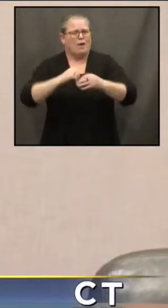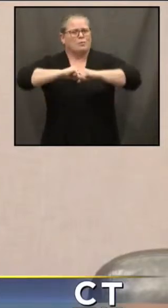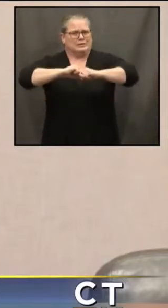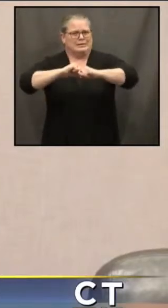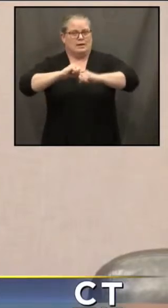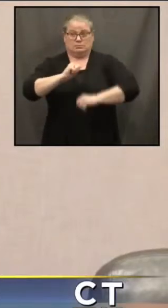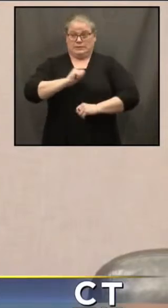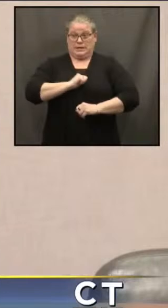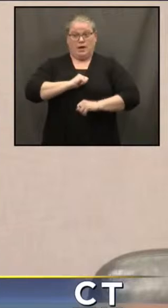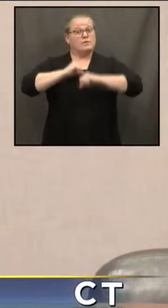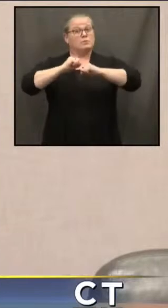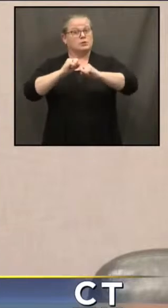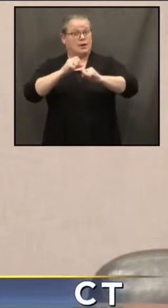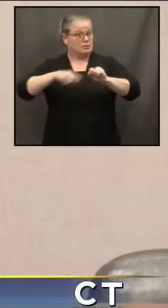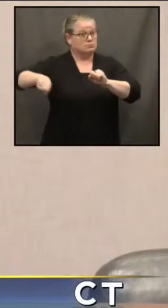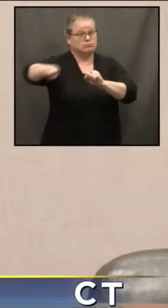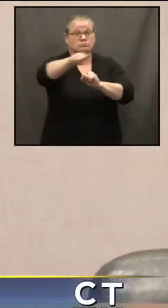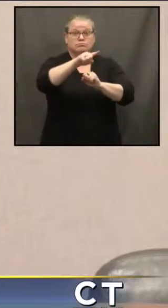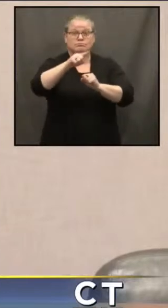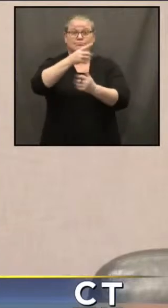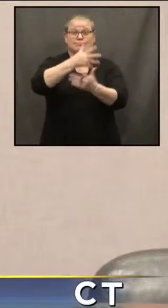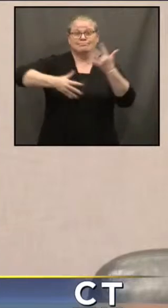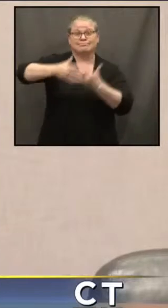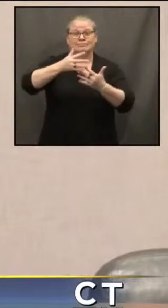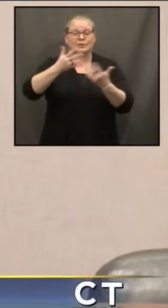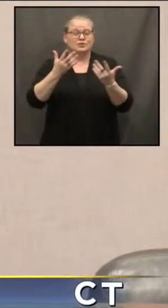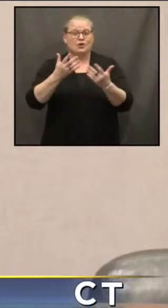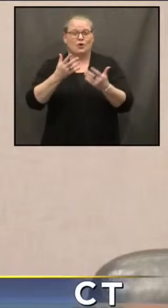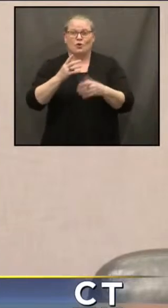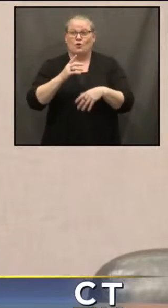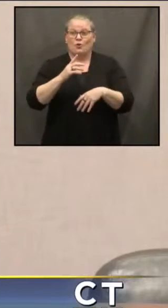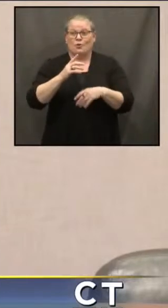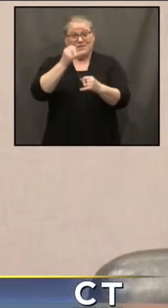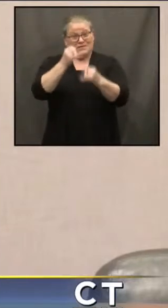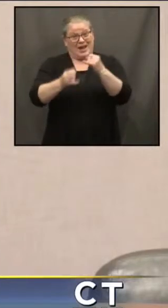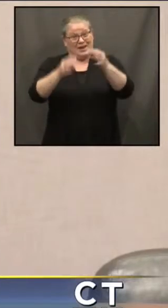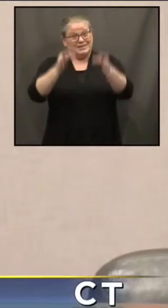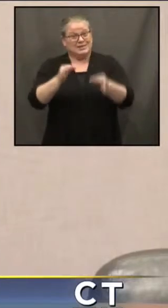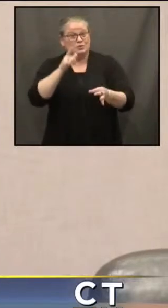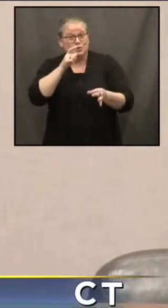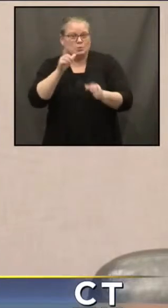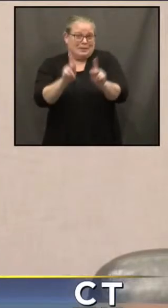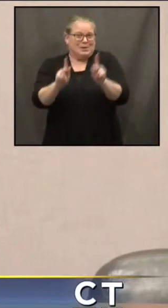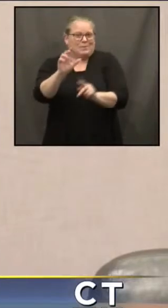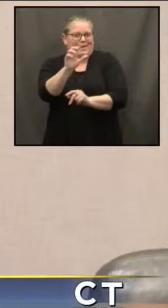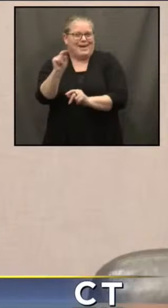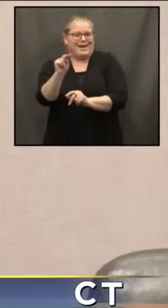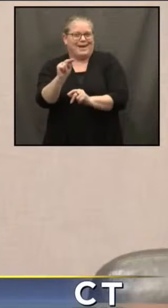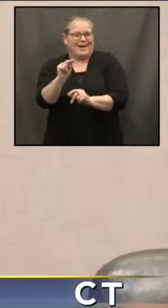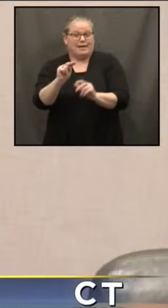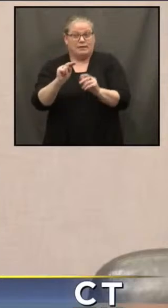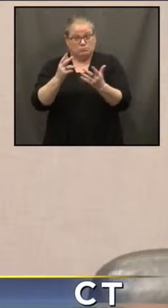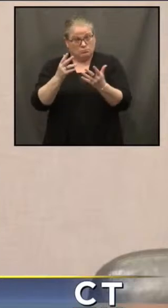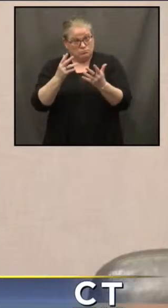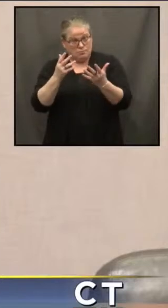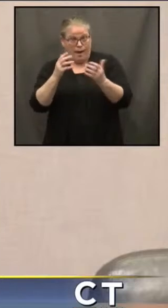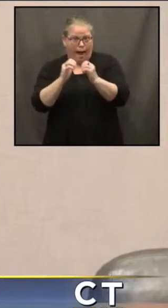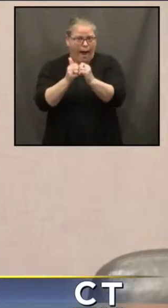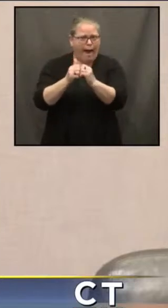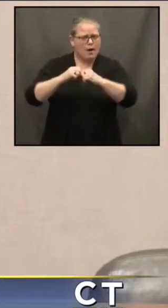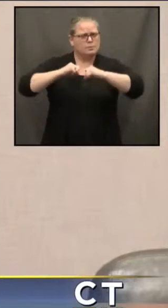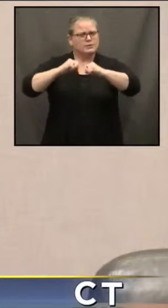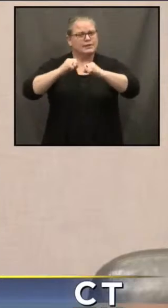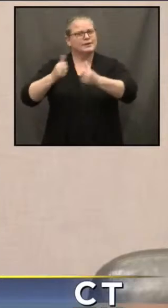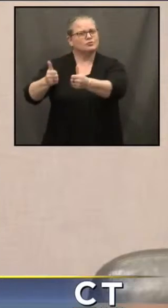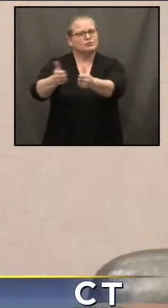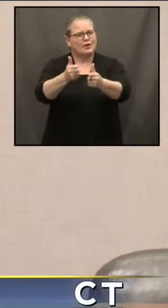so ultimately, it's going to be up to the citizens in Connecticut to decide how they're going to move forward with protecting themselves